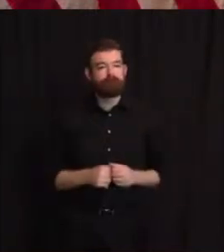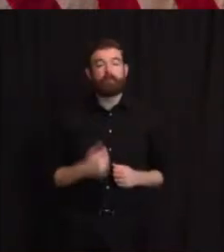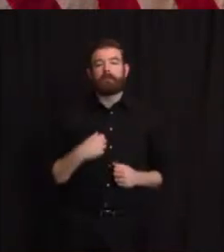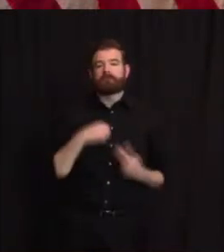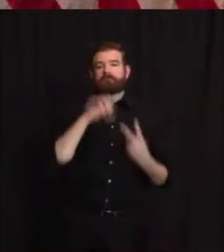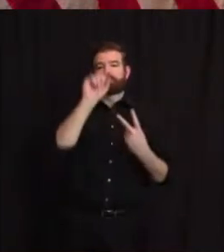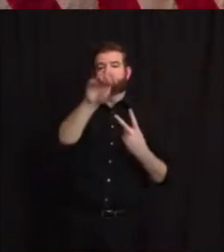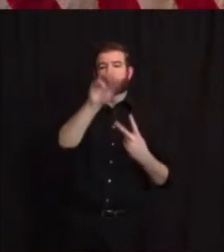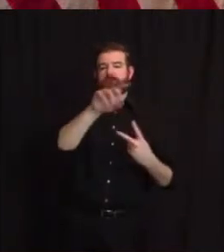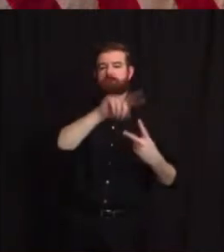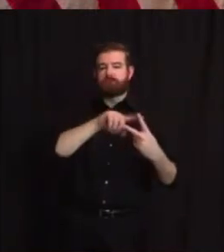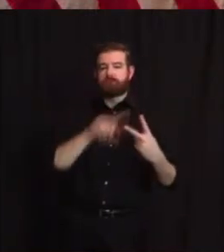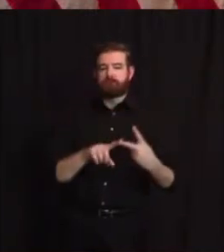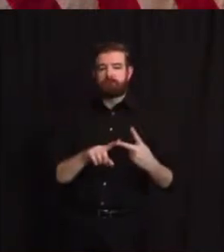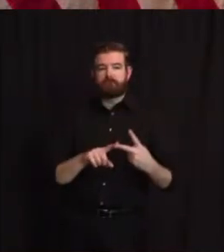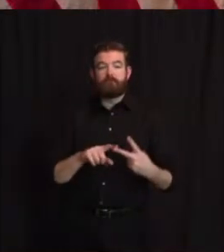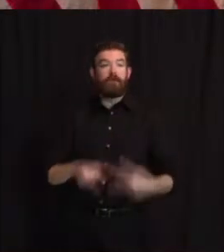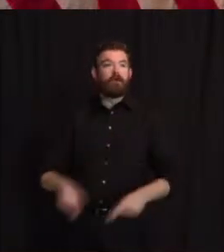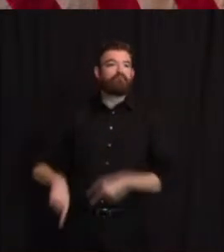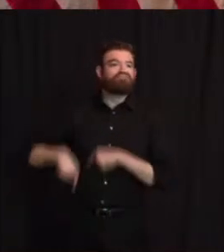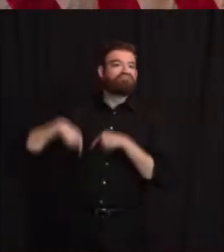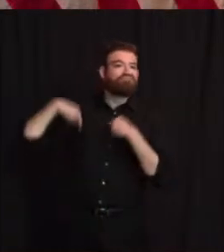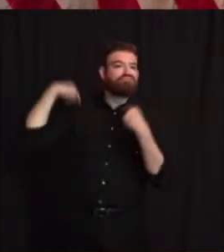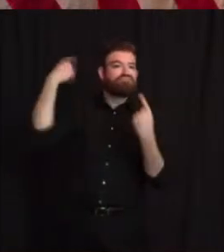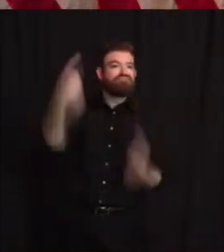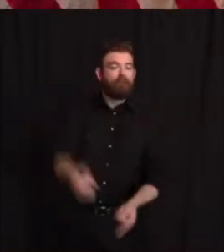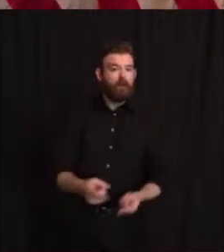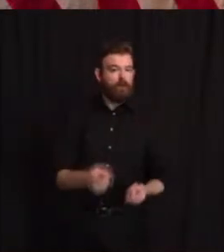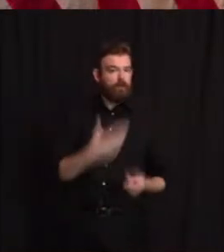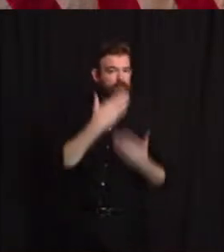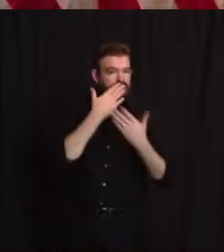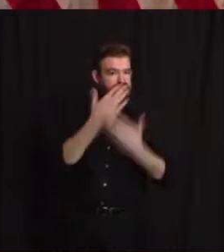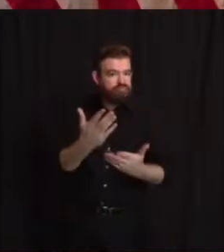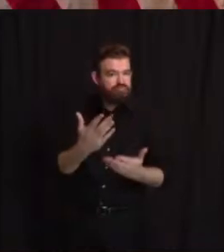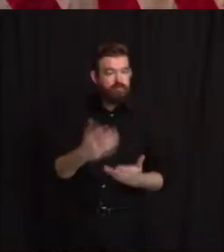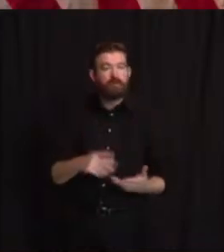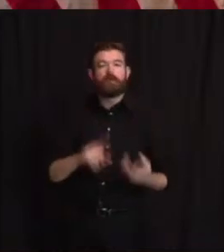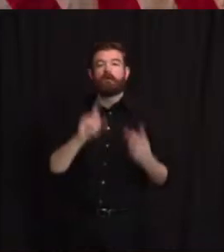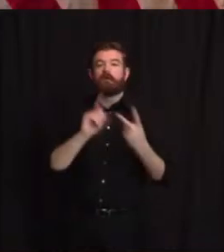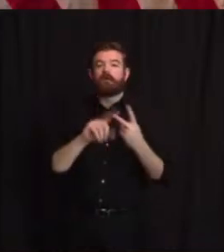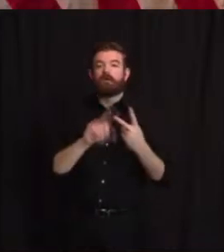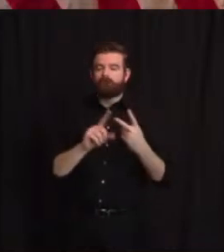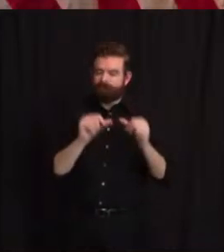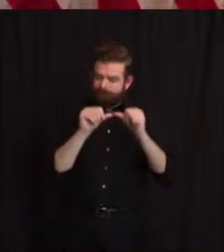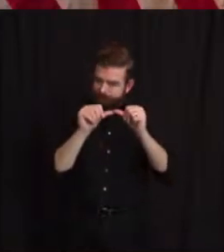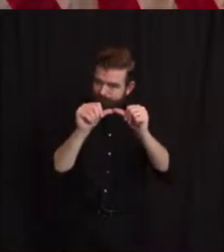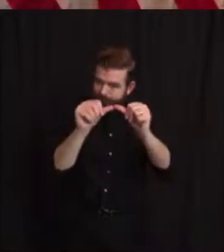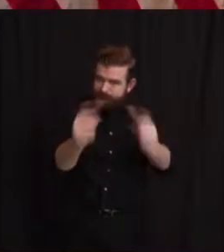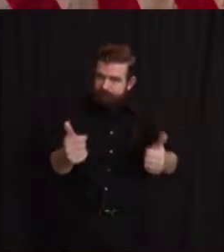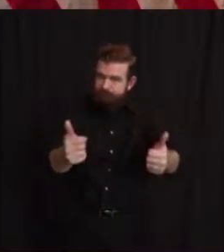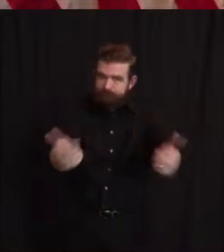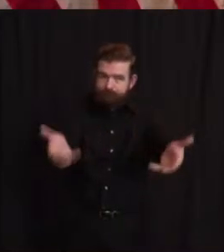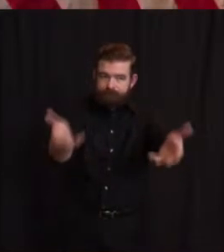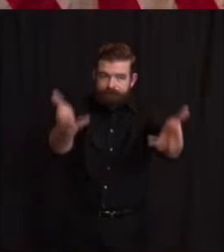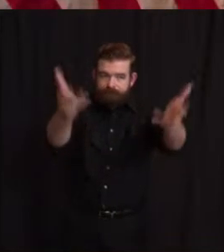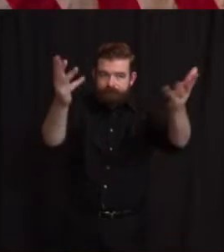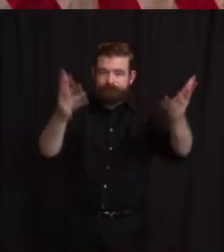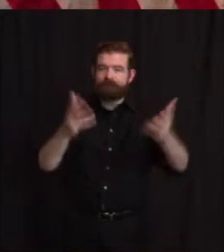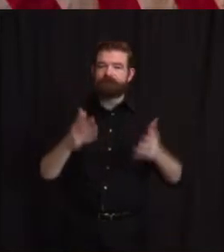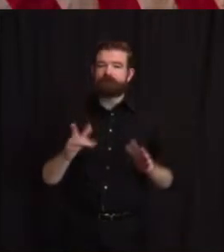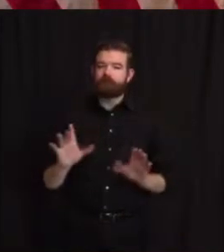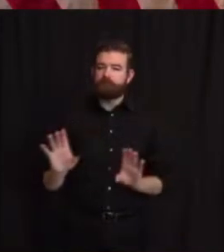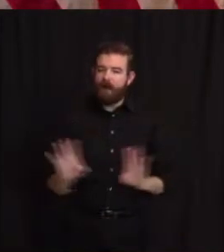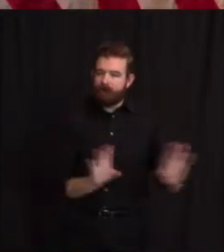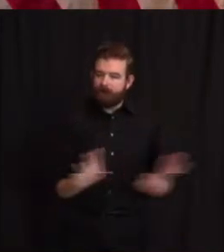you've done, and please keep doing it. And I think a word that keeps coming up is let's all behave responsibly to each other and